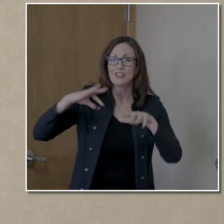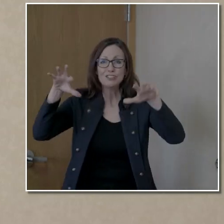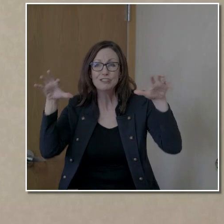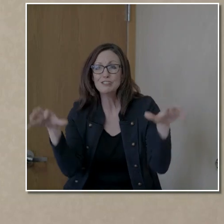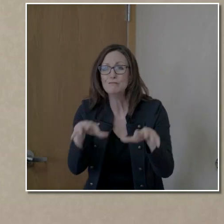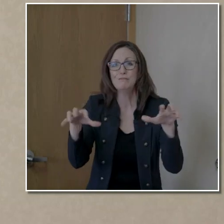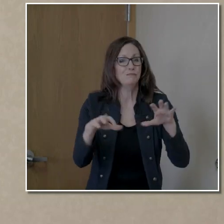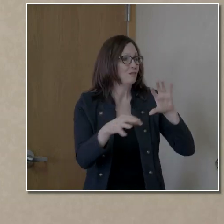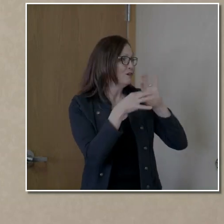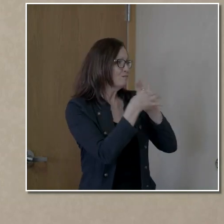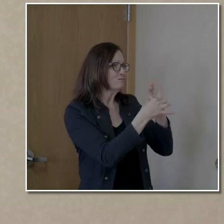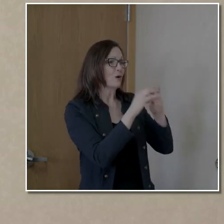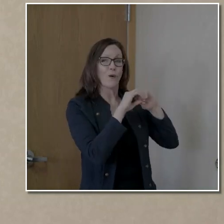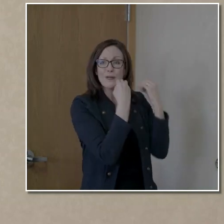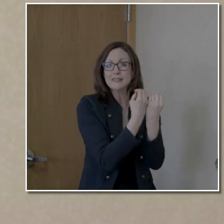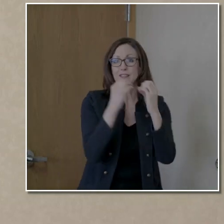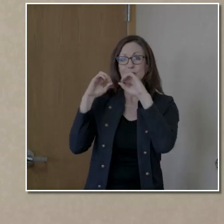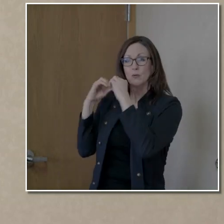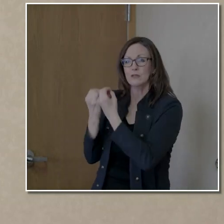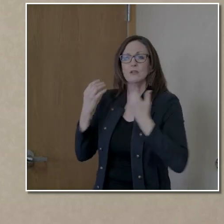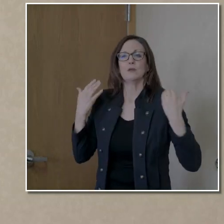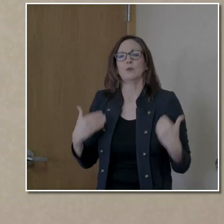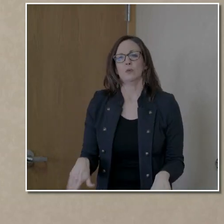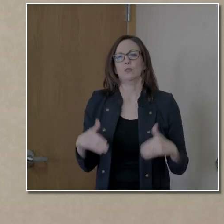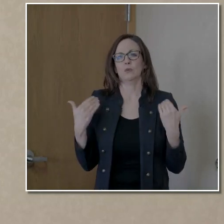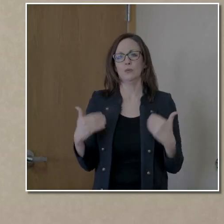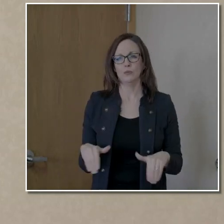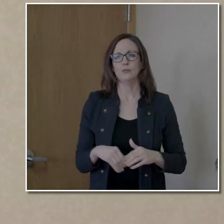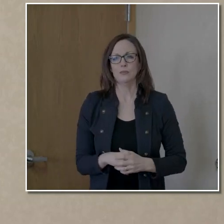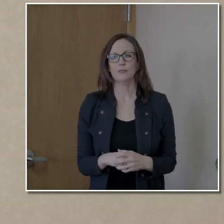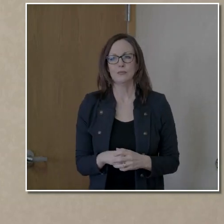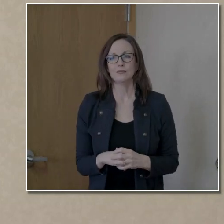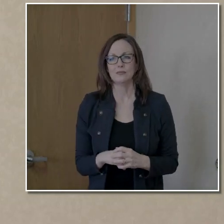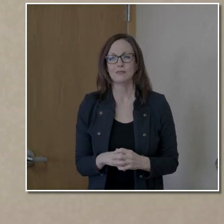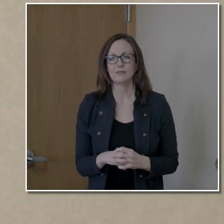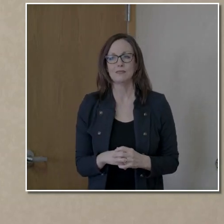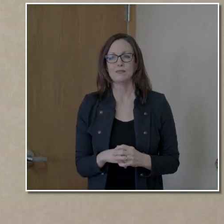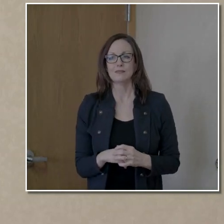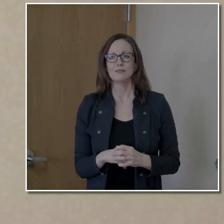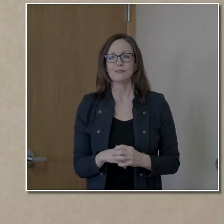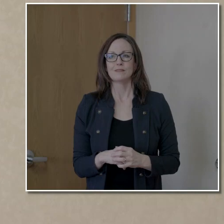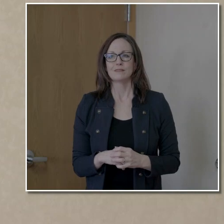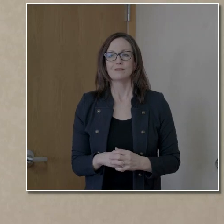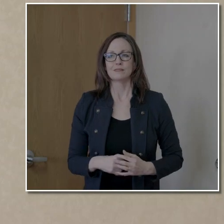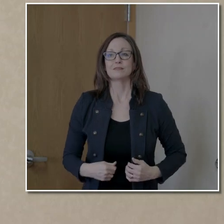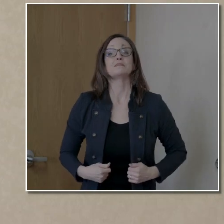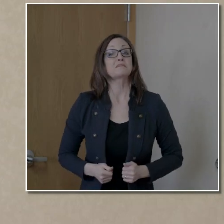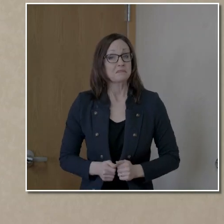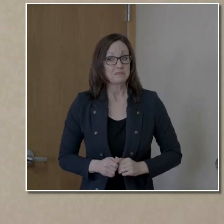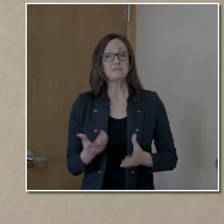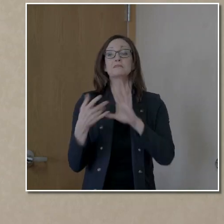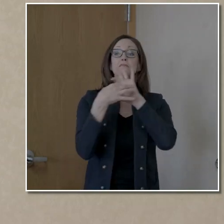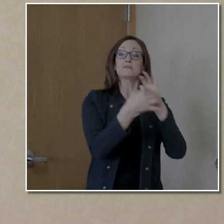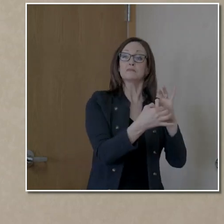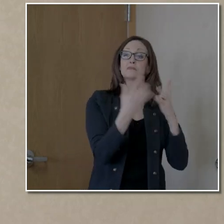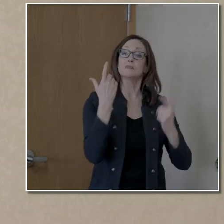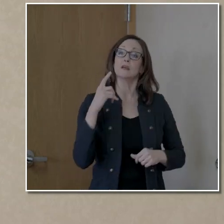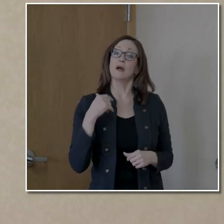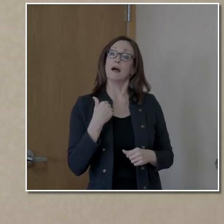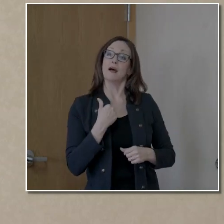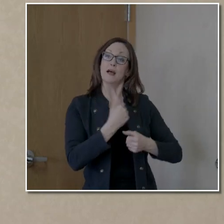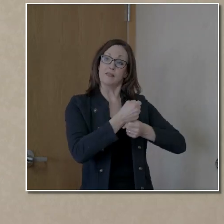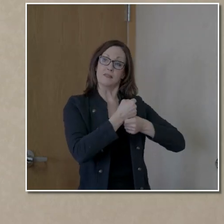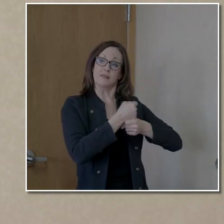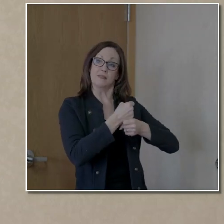State Patrol assisted clinics throughout the state by picking up specimens and delivering them to the labs, making the